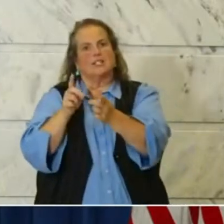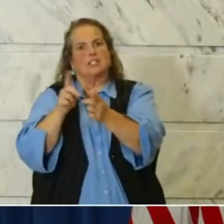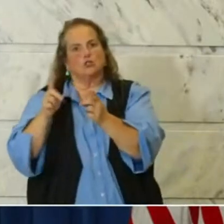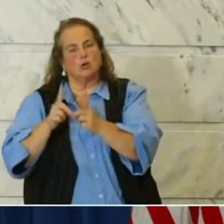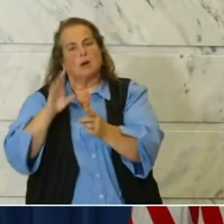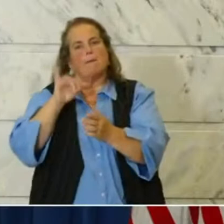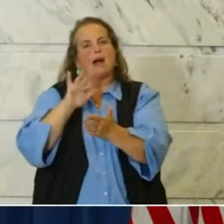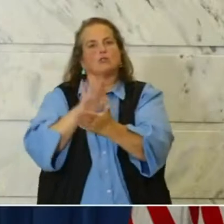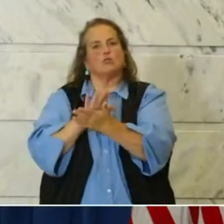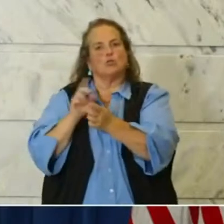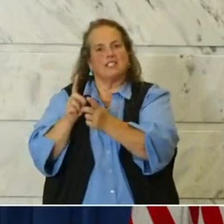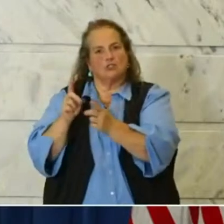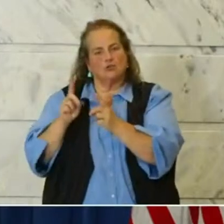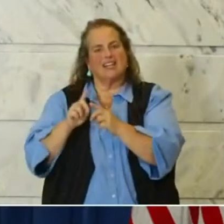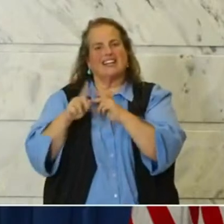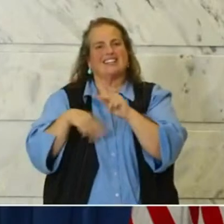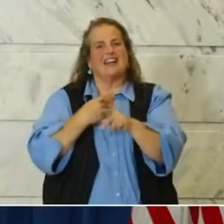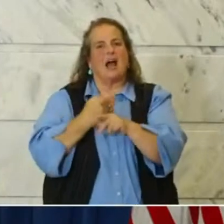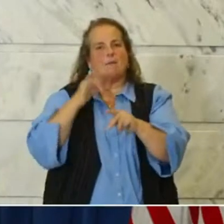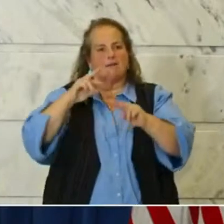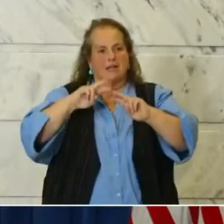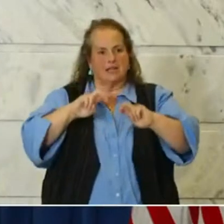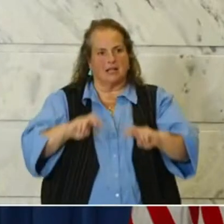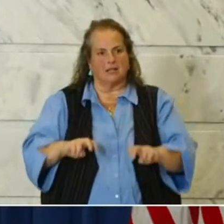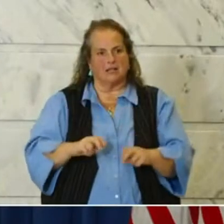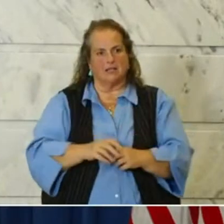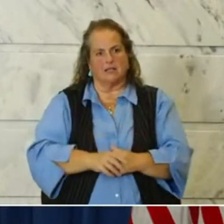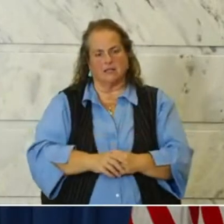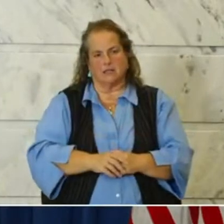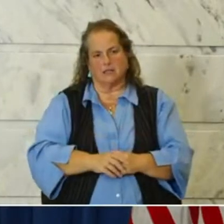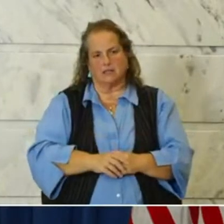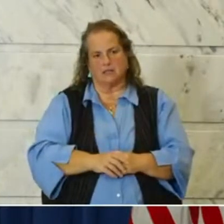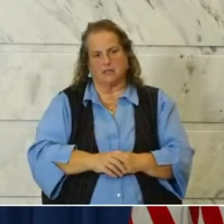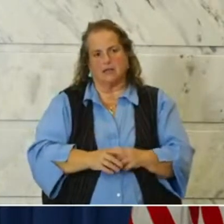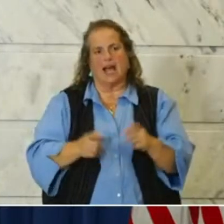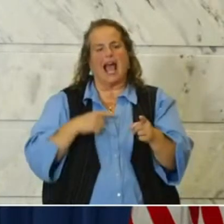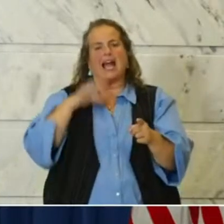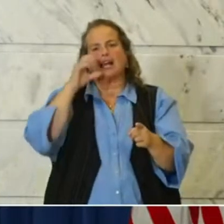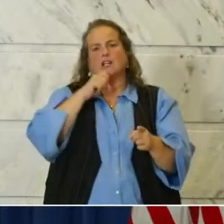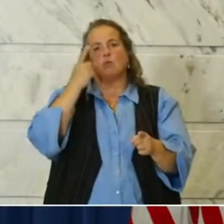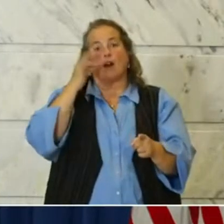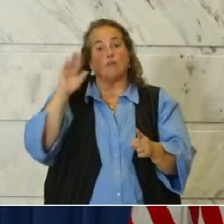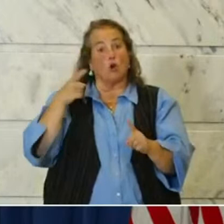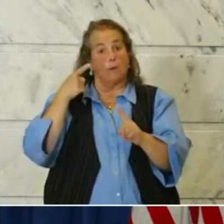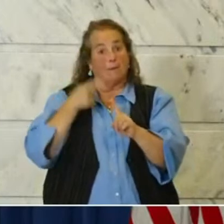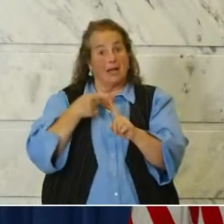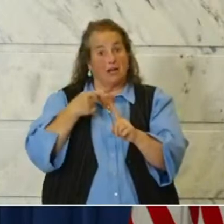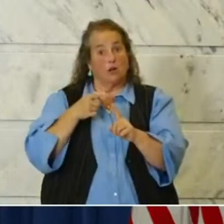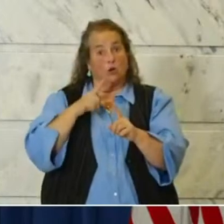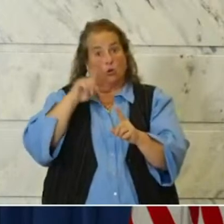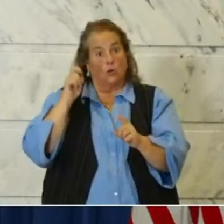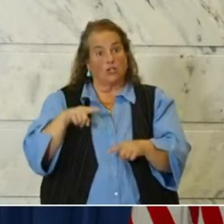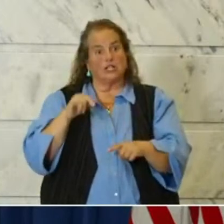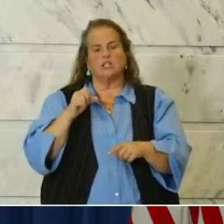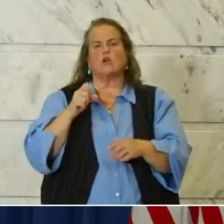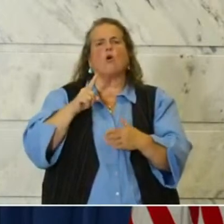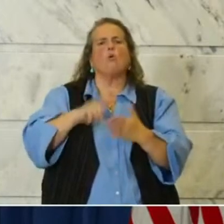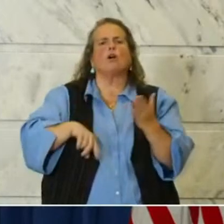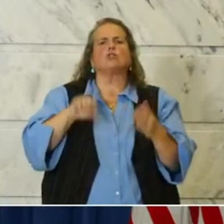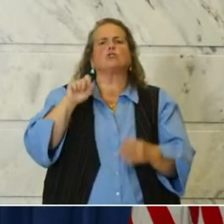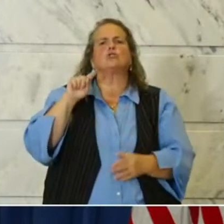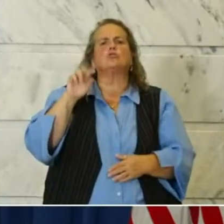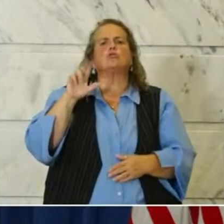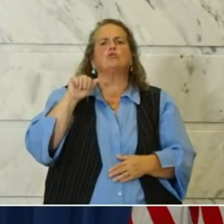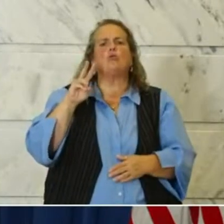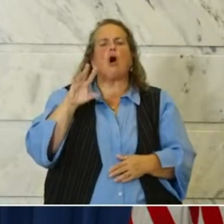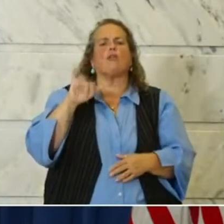school district type of analysis. Yeah. One of the main questions was, what's the straw that breaks the camel's back?